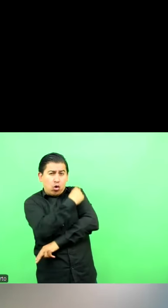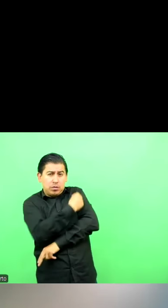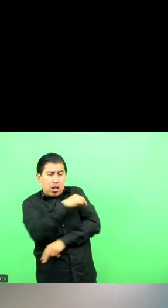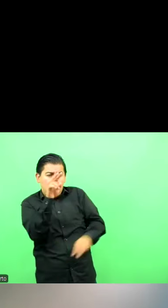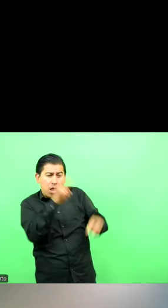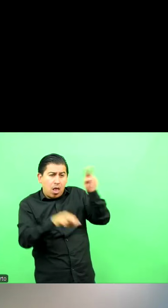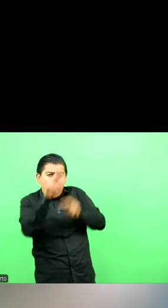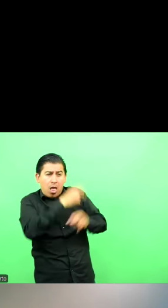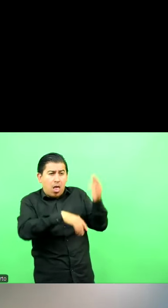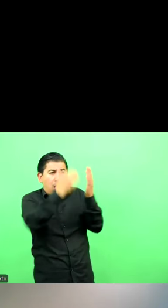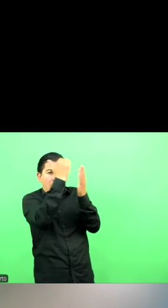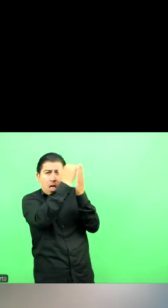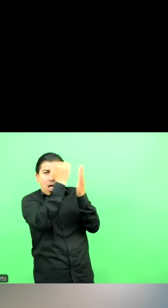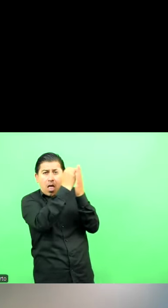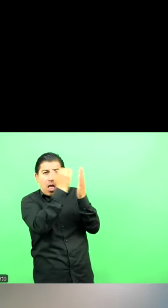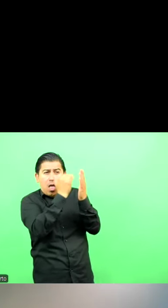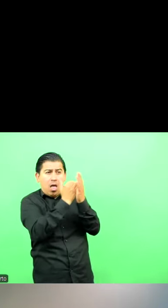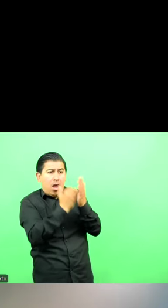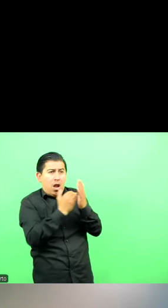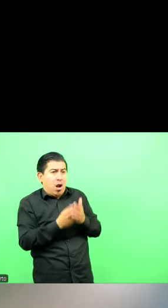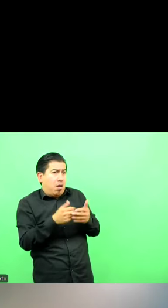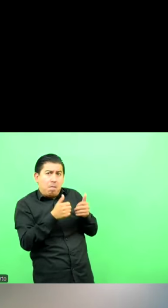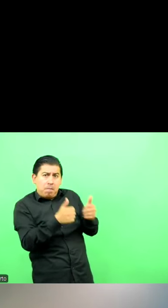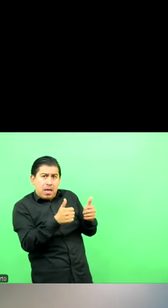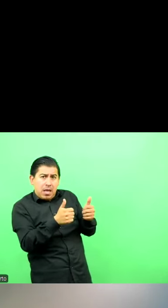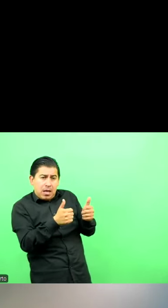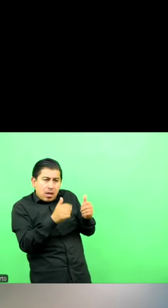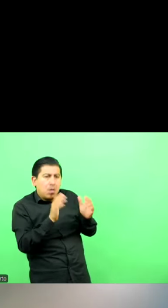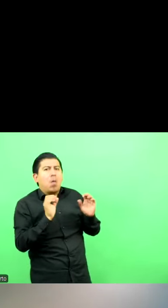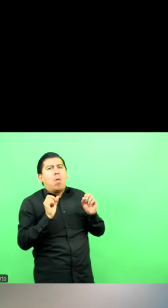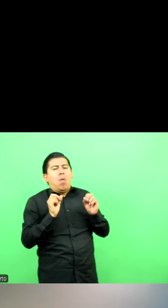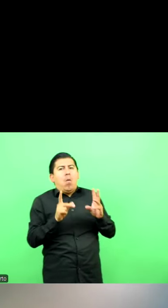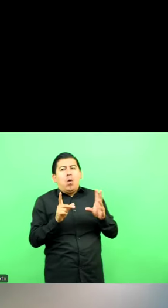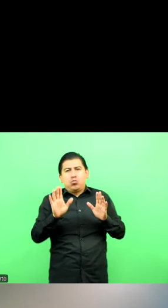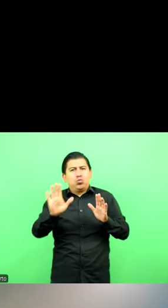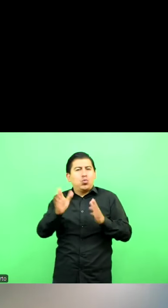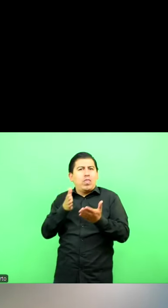to guarantee the health rights of persons with disabilities.